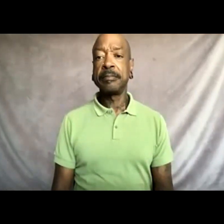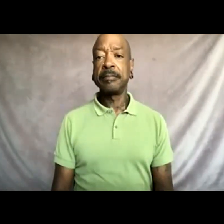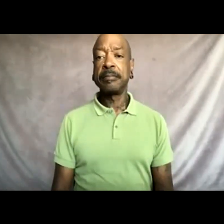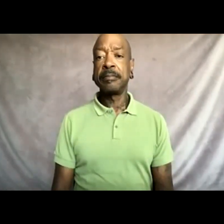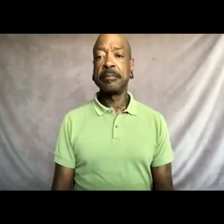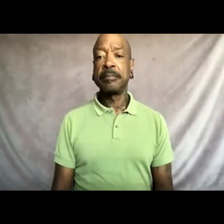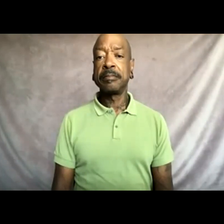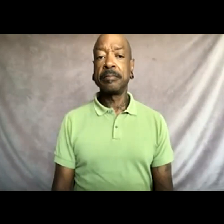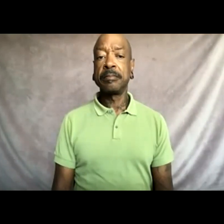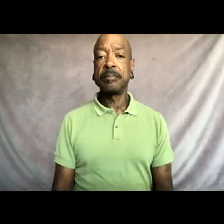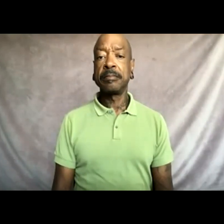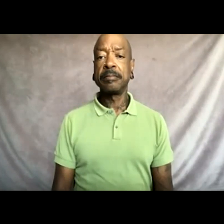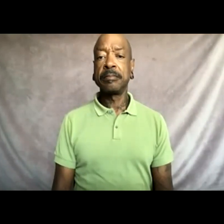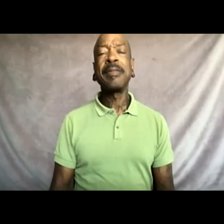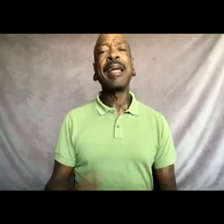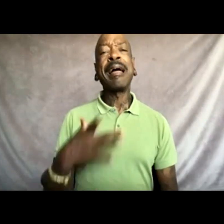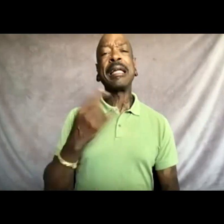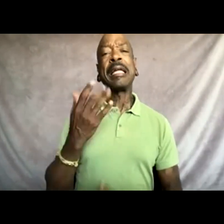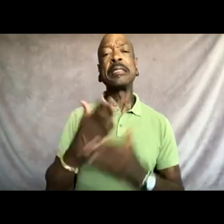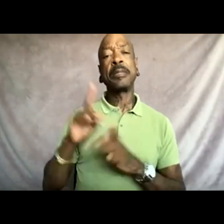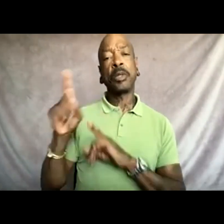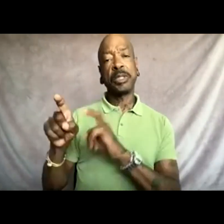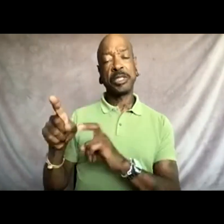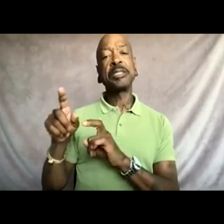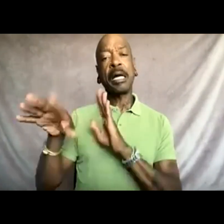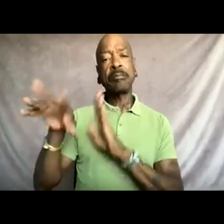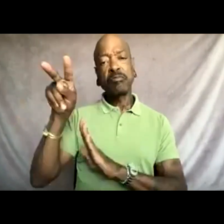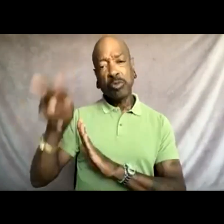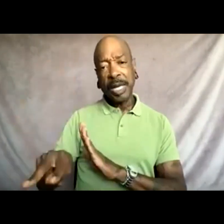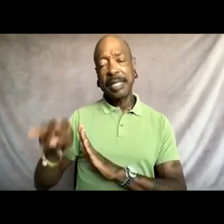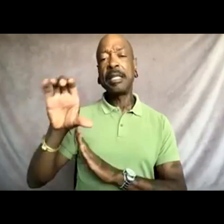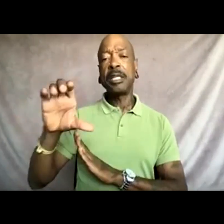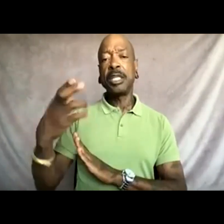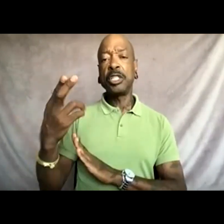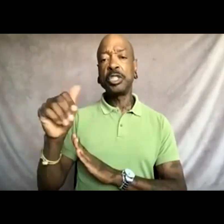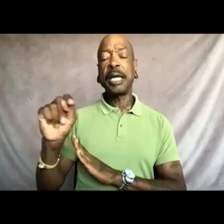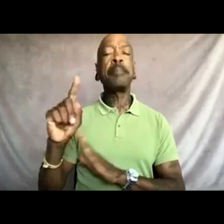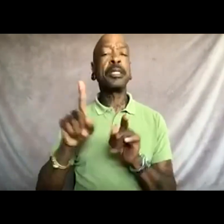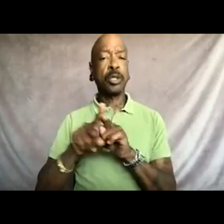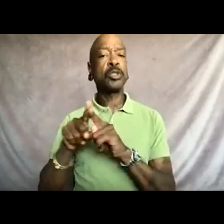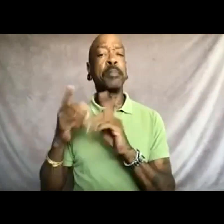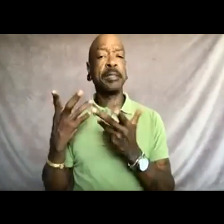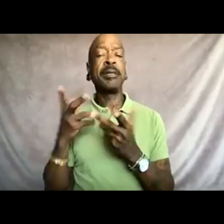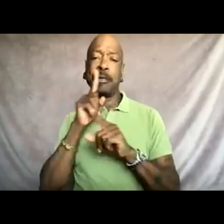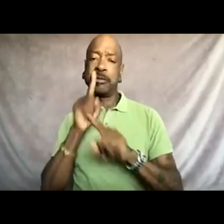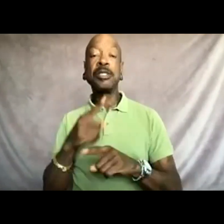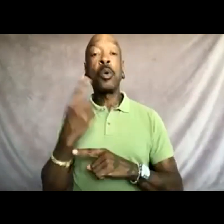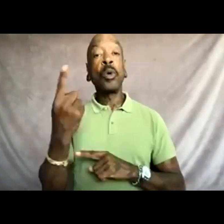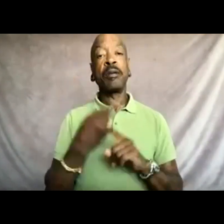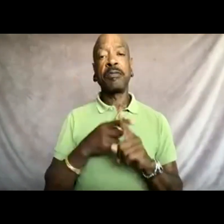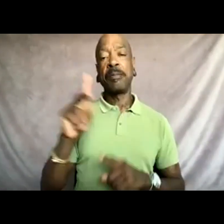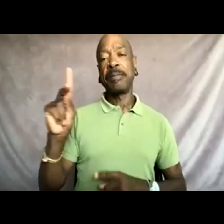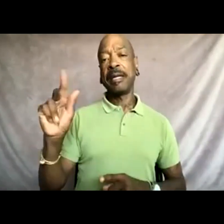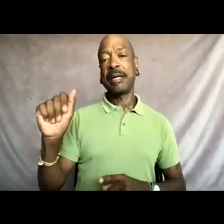I feel like some of the ones that were in the chat might have also been addressed to There's one from Catherine that says, with